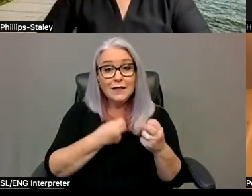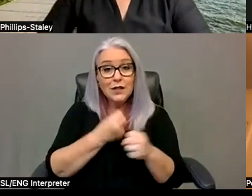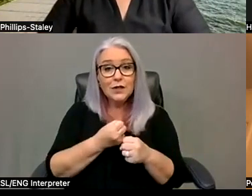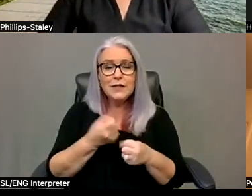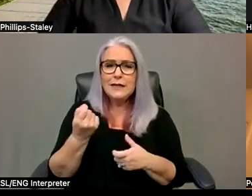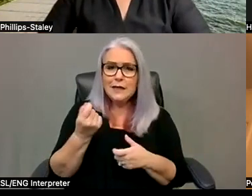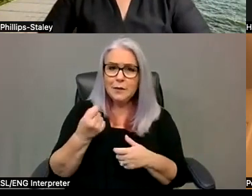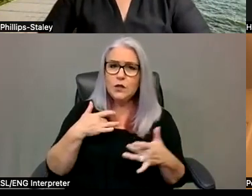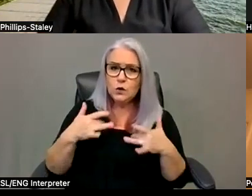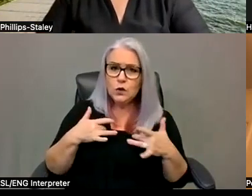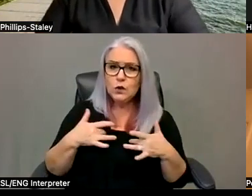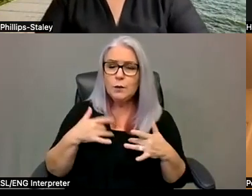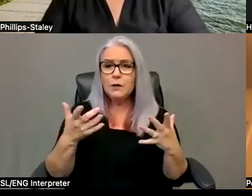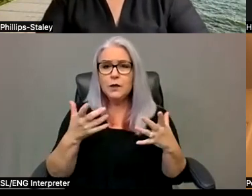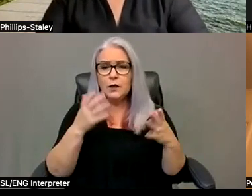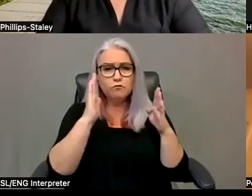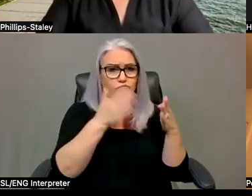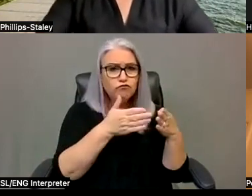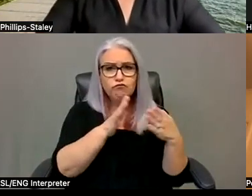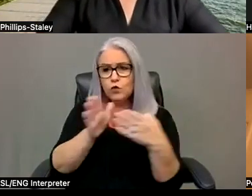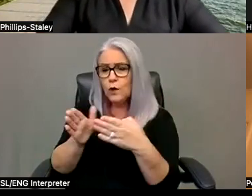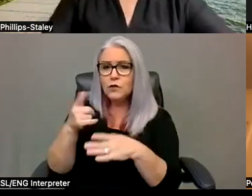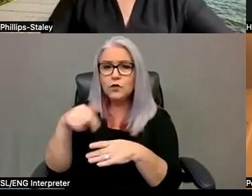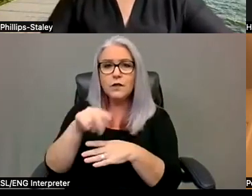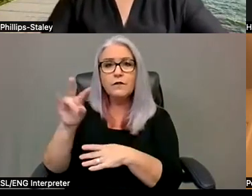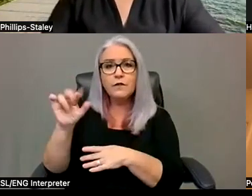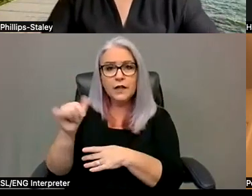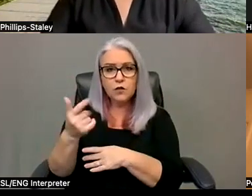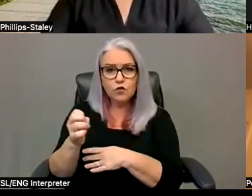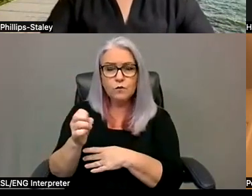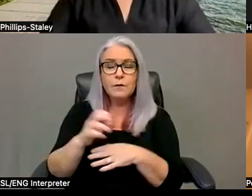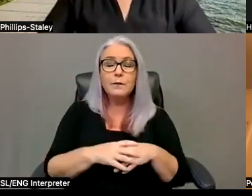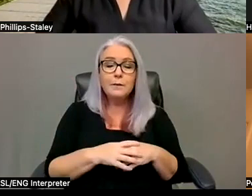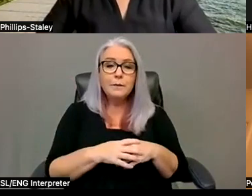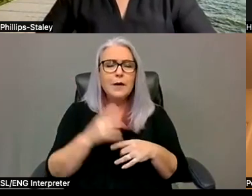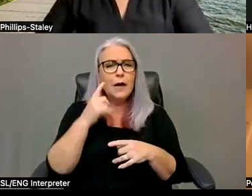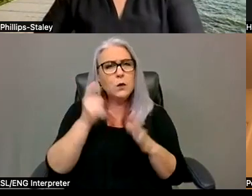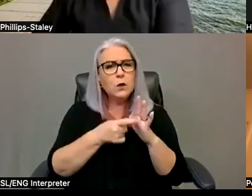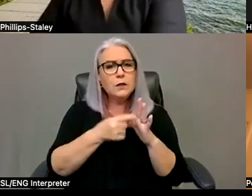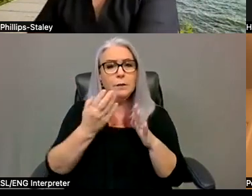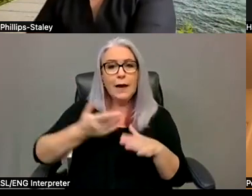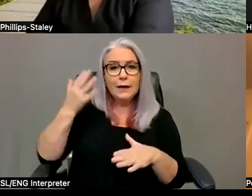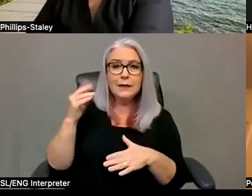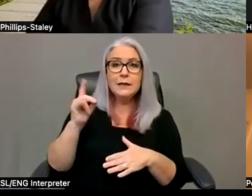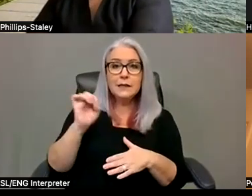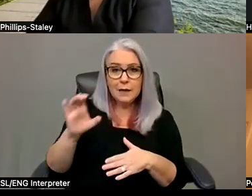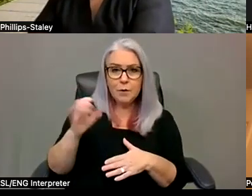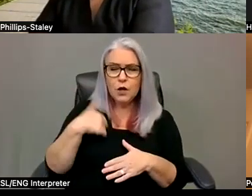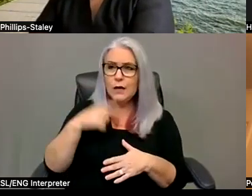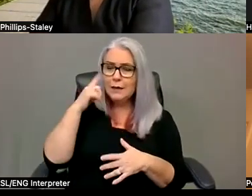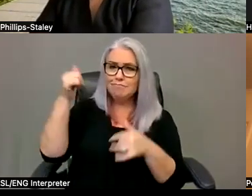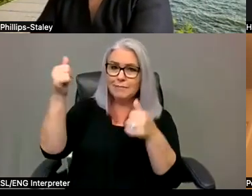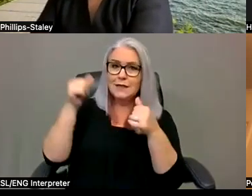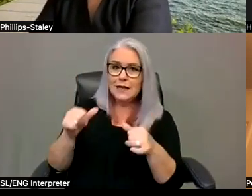about the direction and sort of the trajectory that the village is headed. I noticed back in December of this past year, a sign